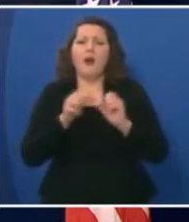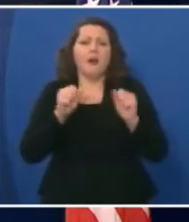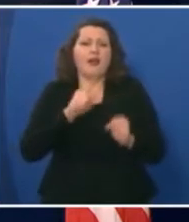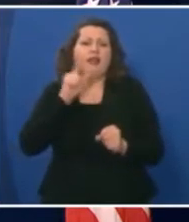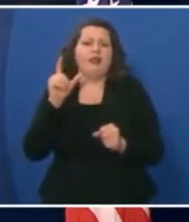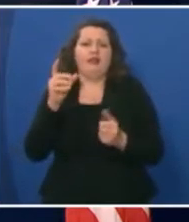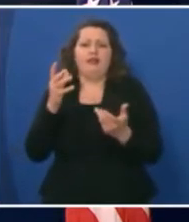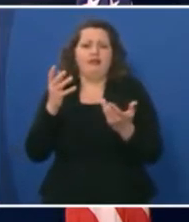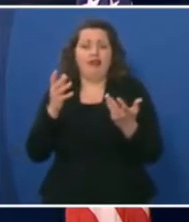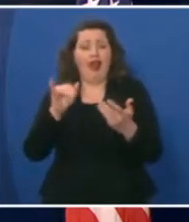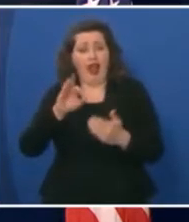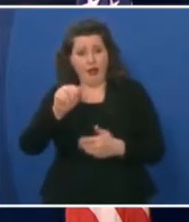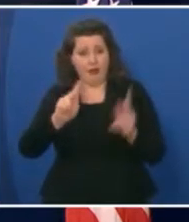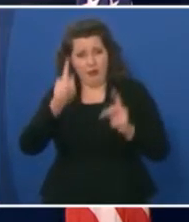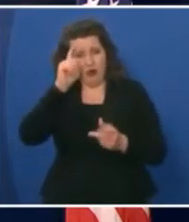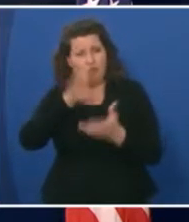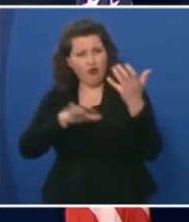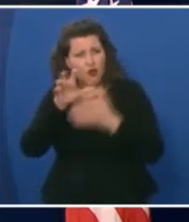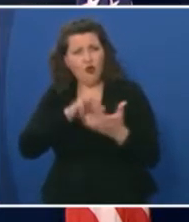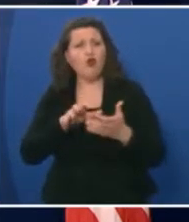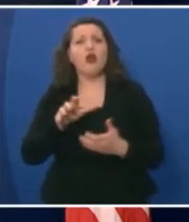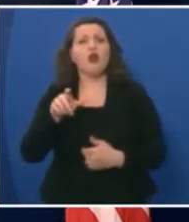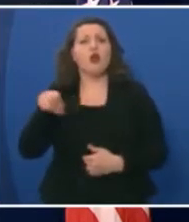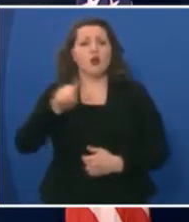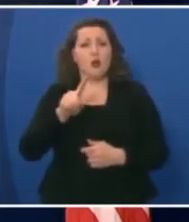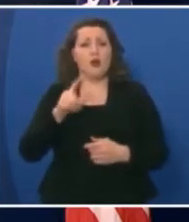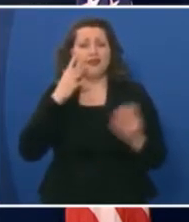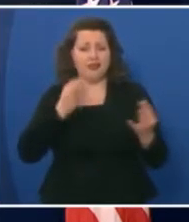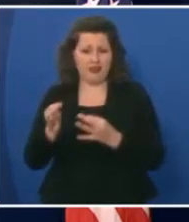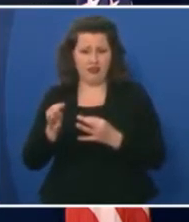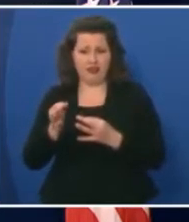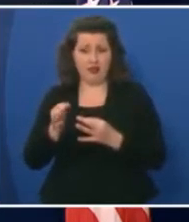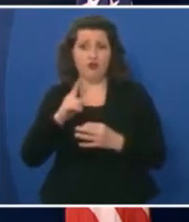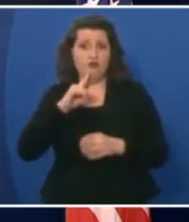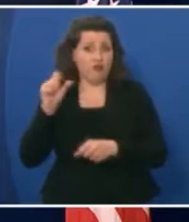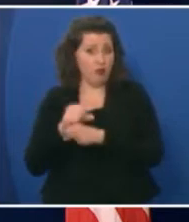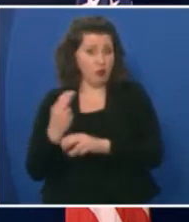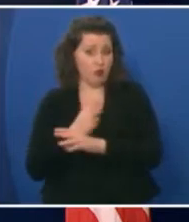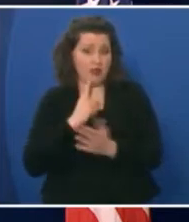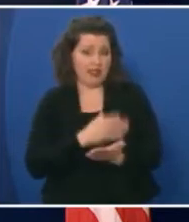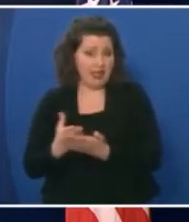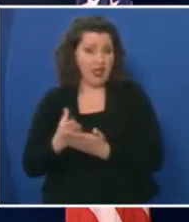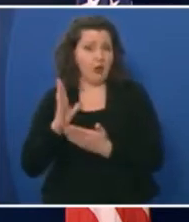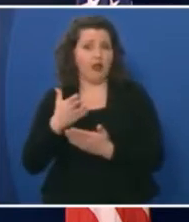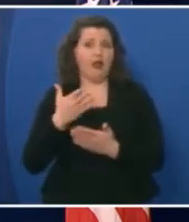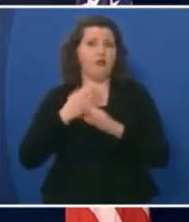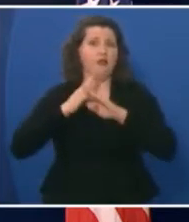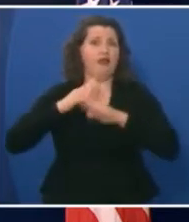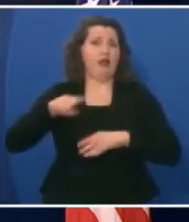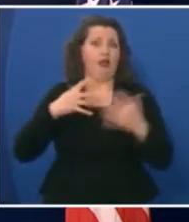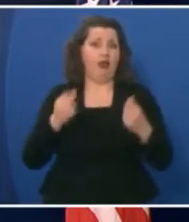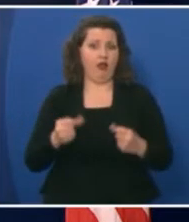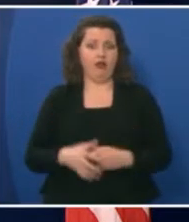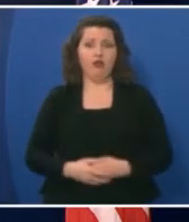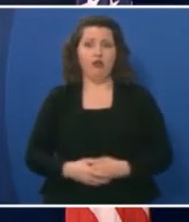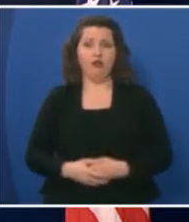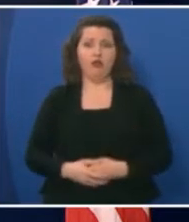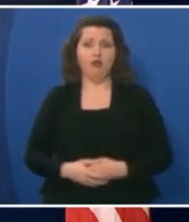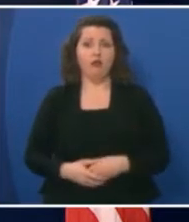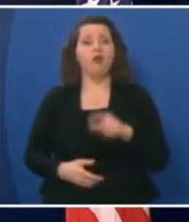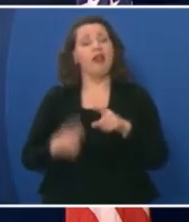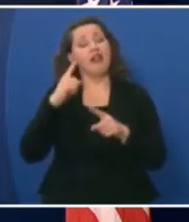about all that you're really basing your decisions about reopening on data that will best protect their health? Well, I think I've been very clear